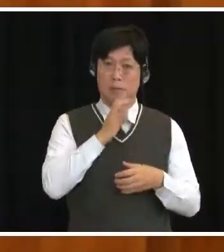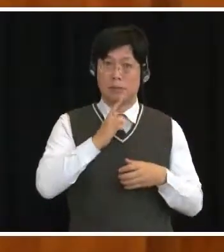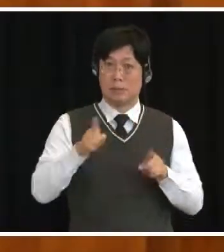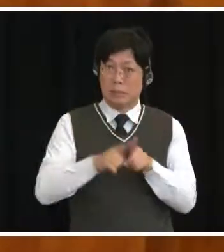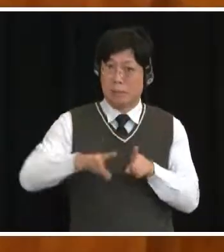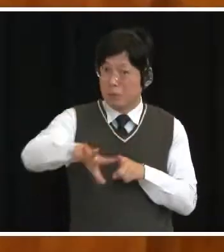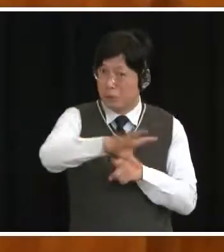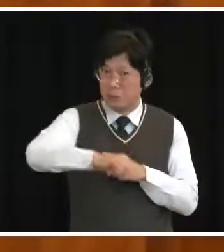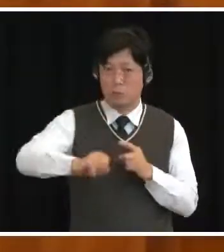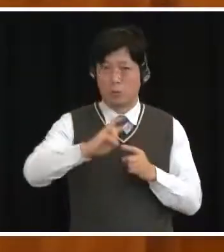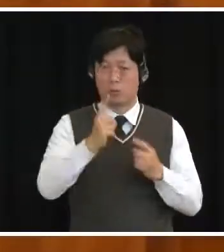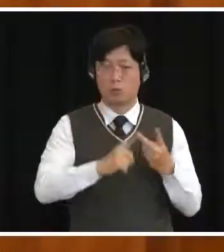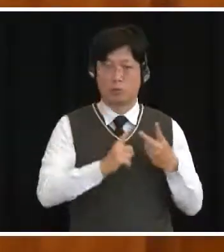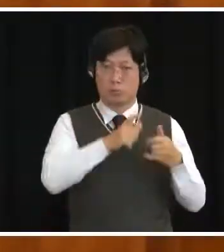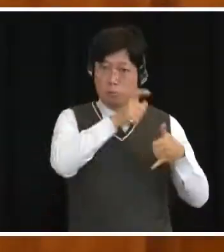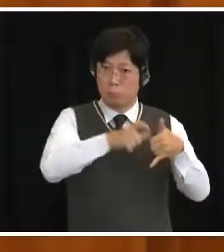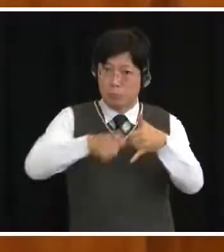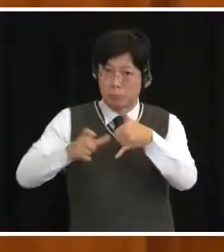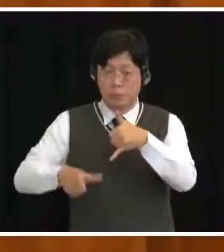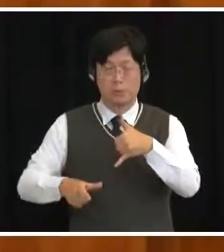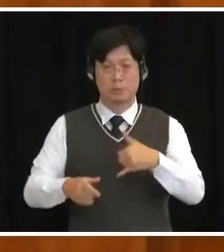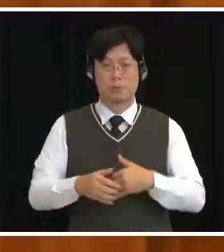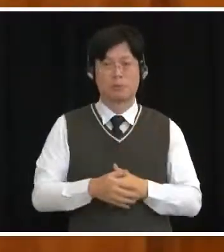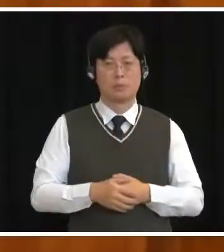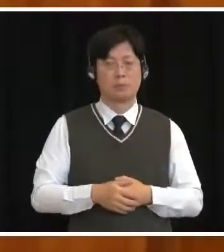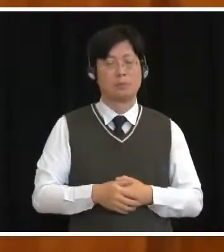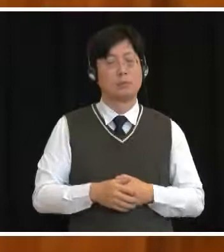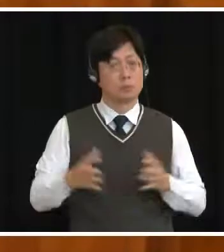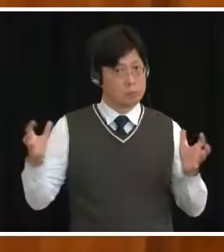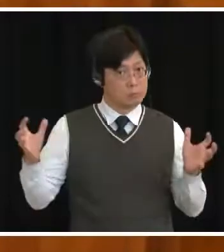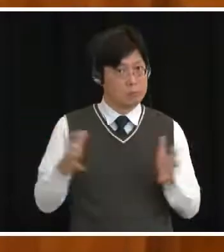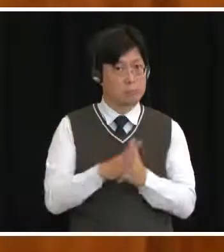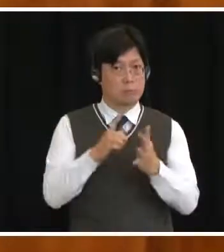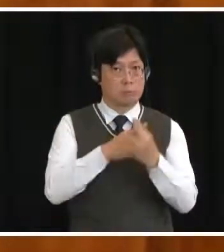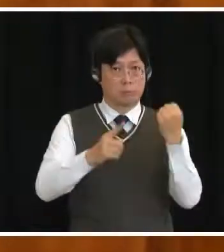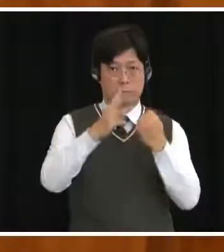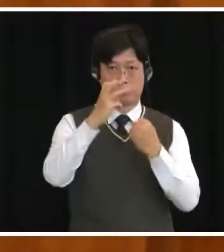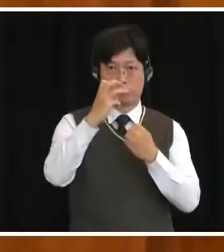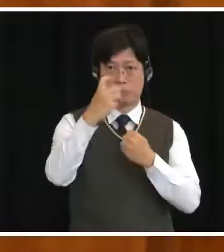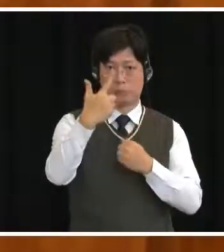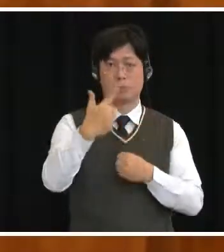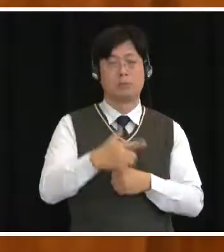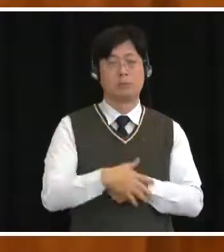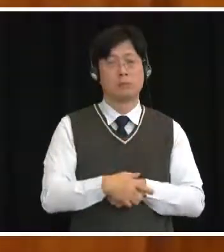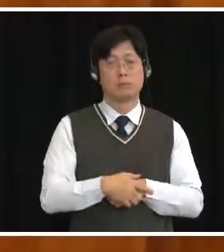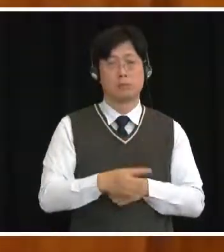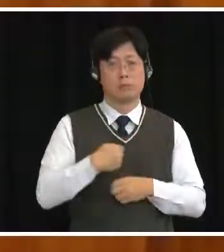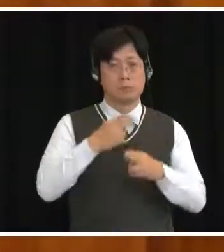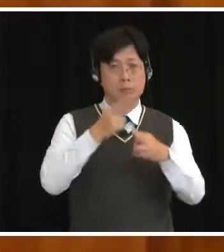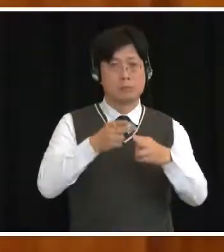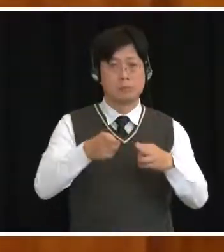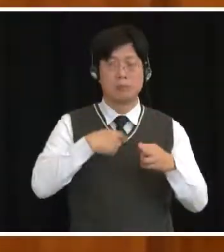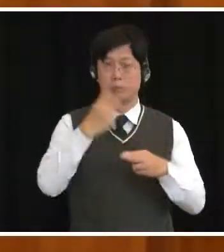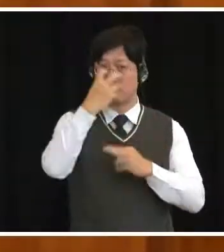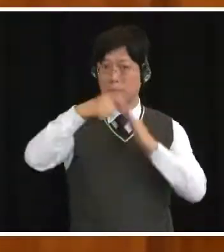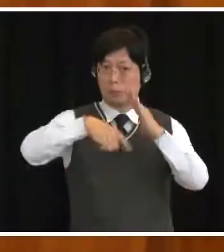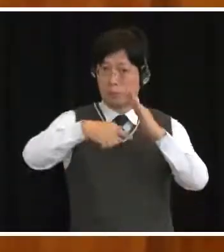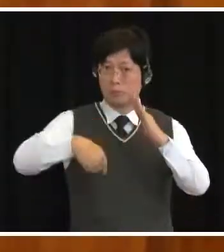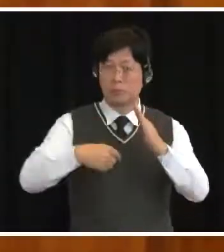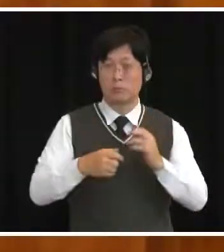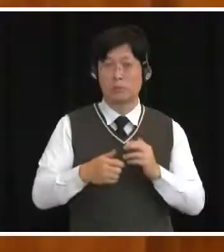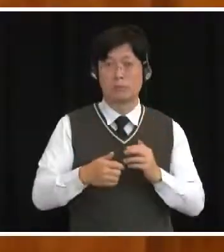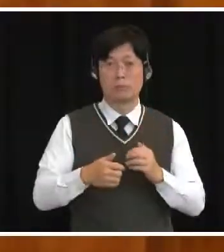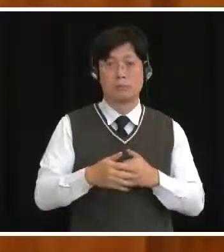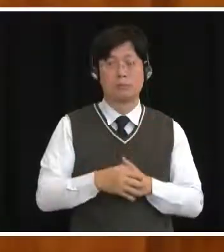several years, the control yuan has done some systemic investigations. There